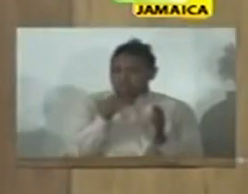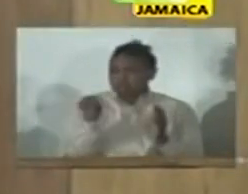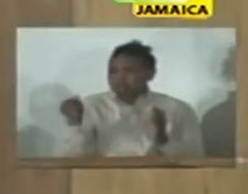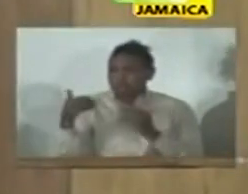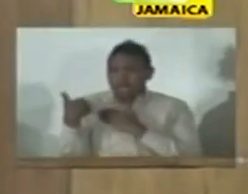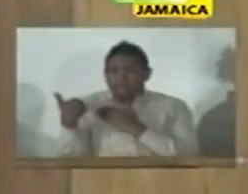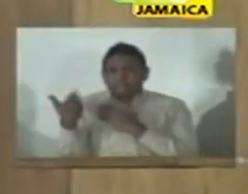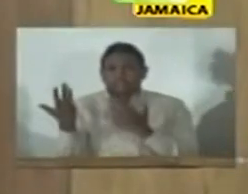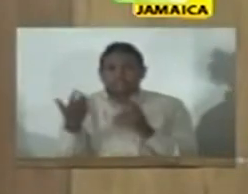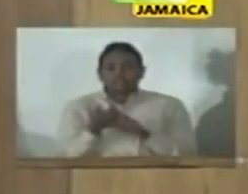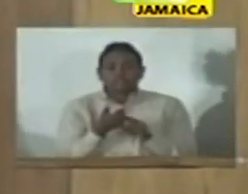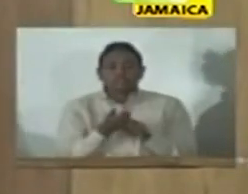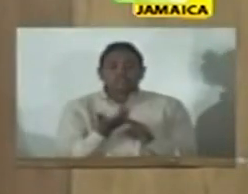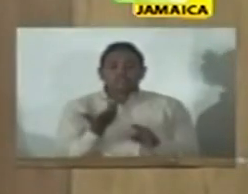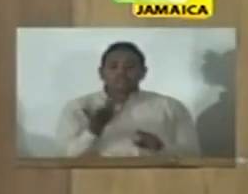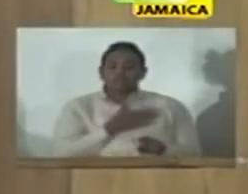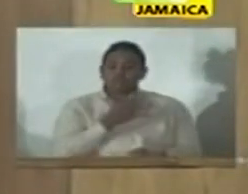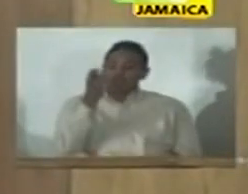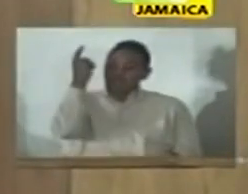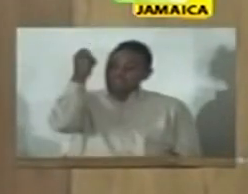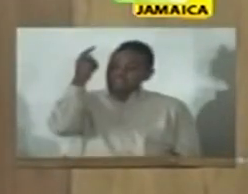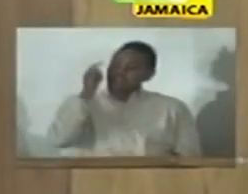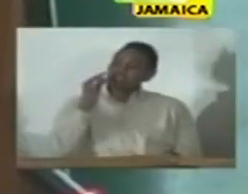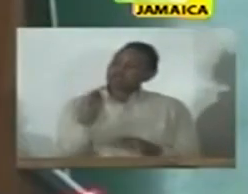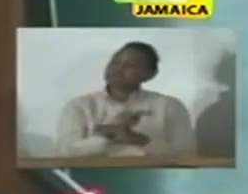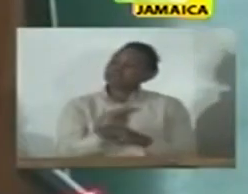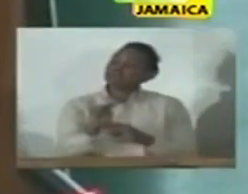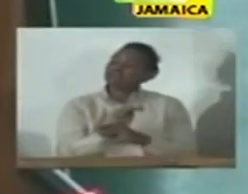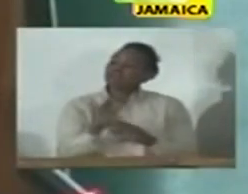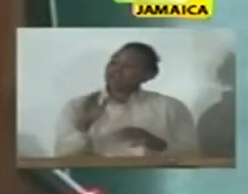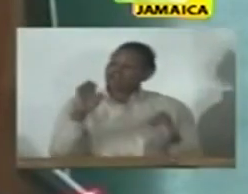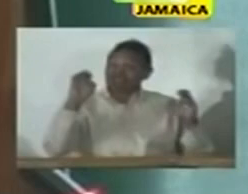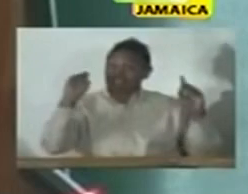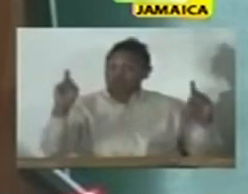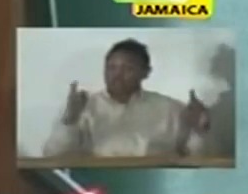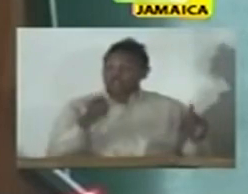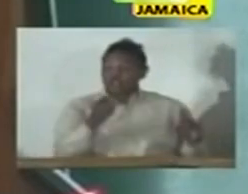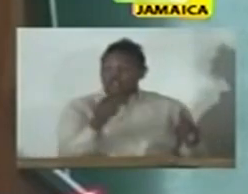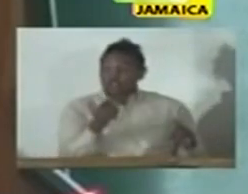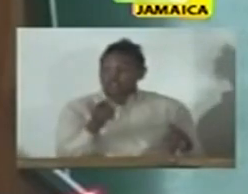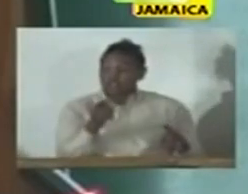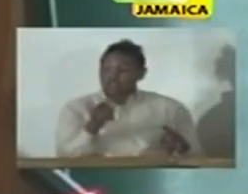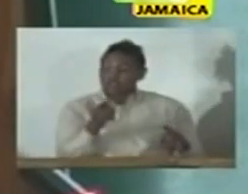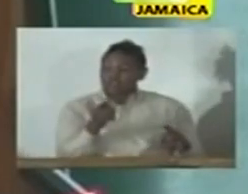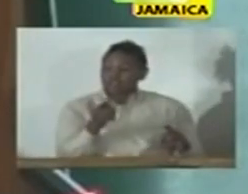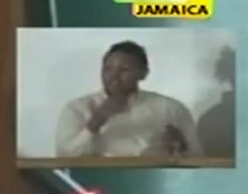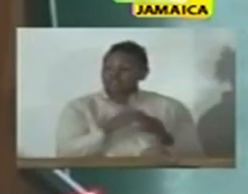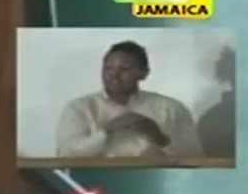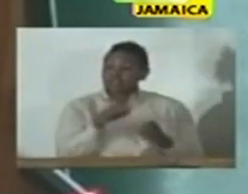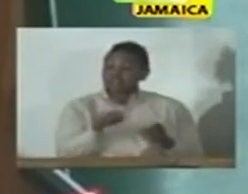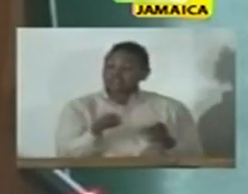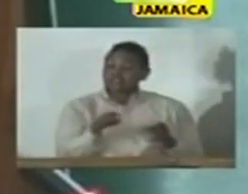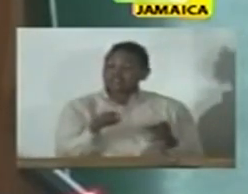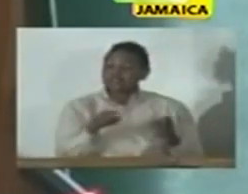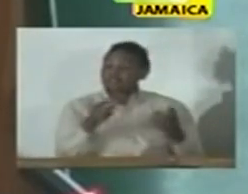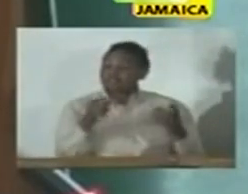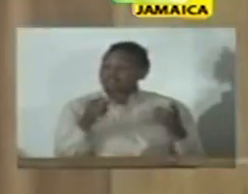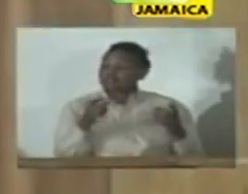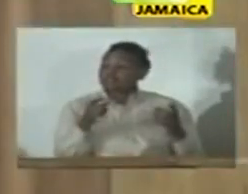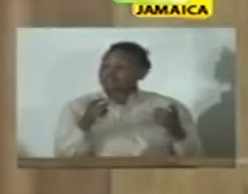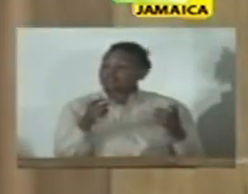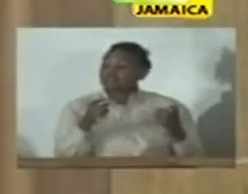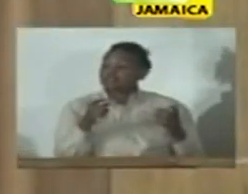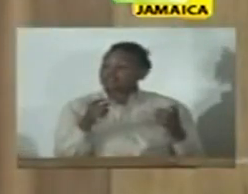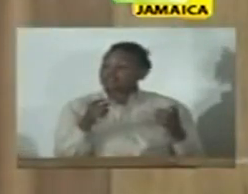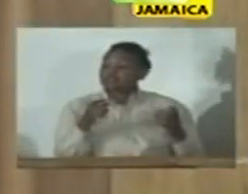the Ministry of Education in this instance, yes, the